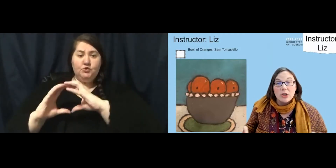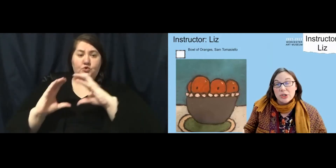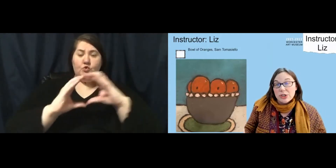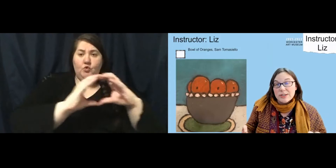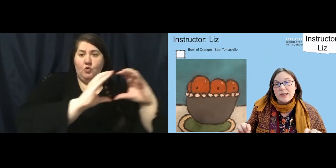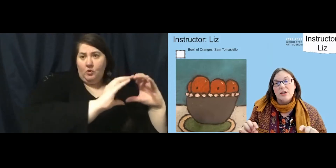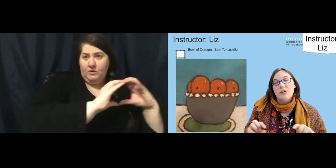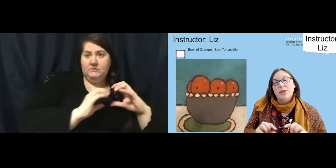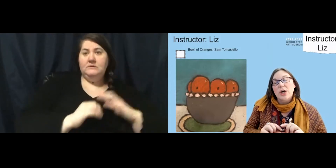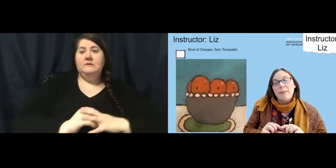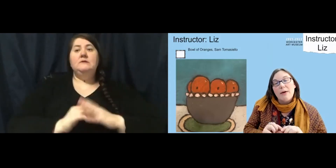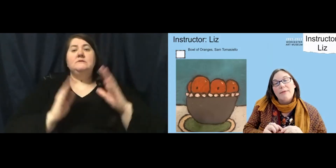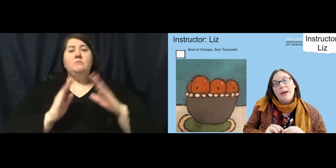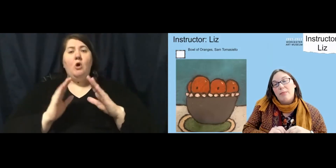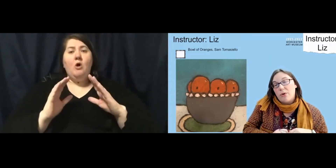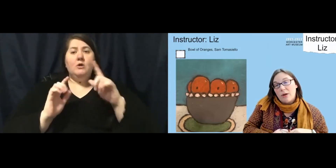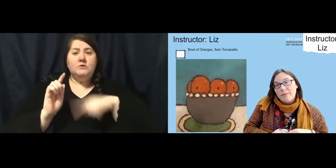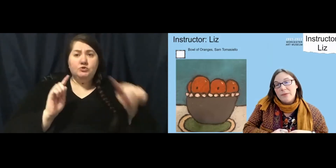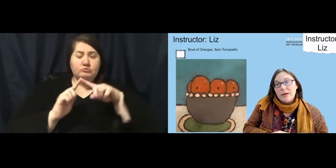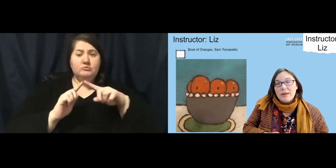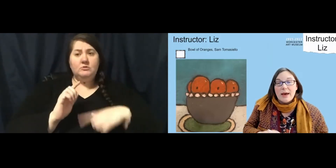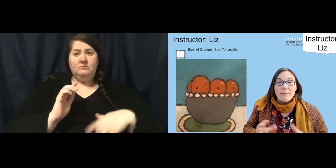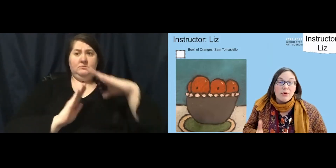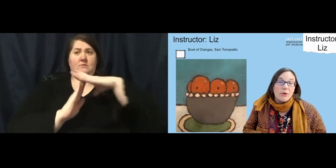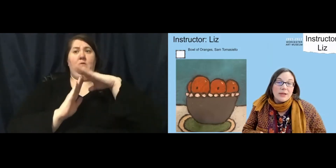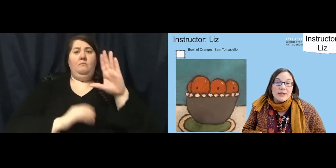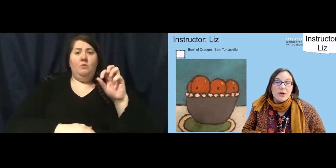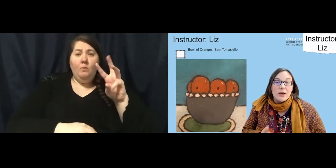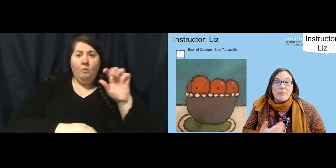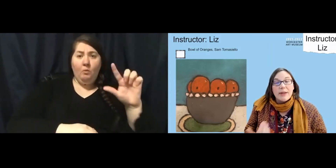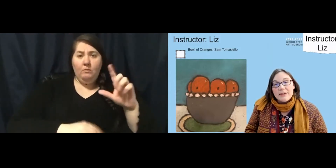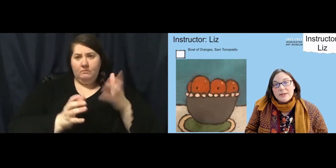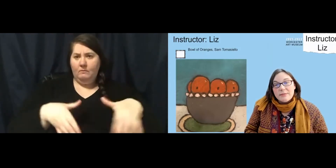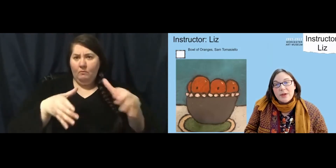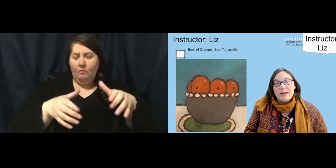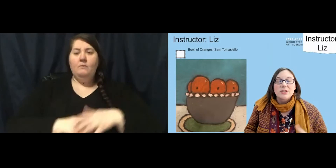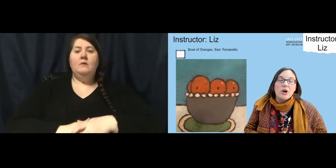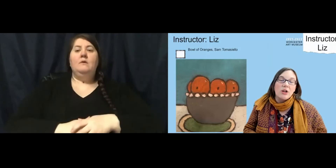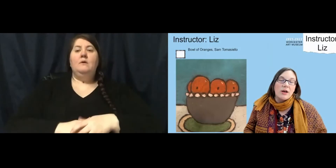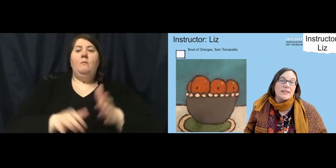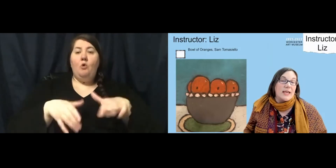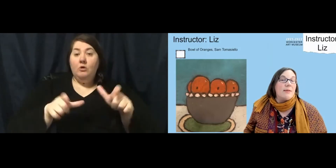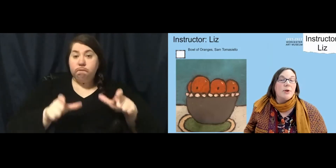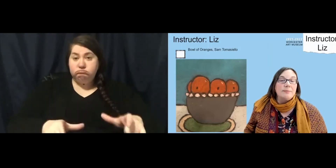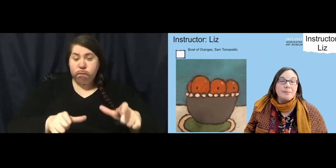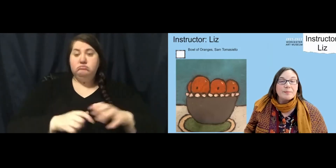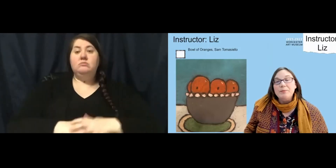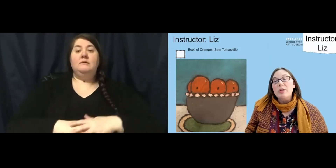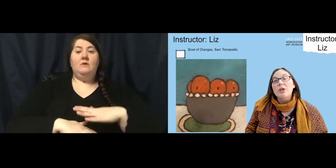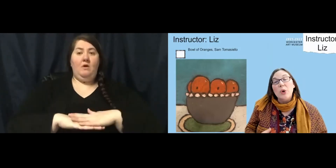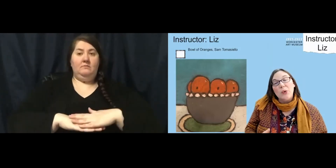small circles. Those are the top of a bowl. That bowl is on a plate. And that's all on a table.